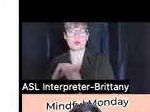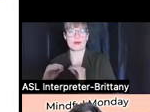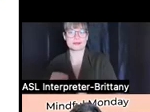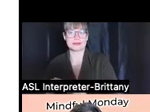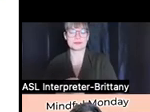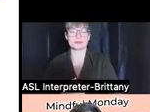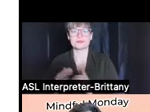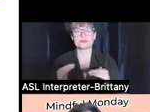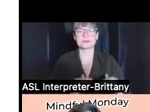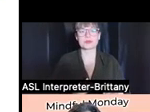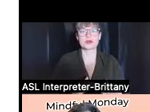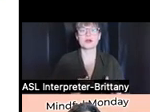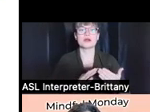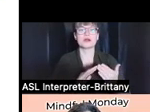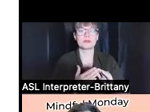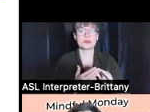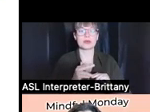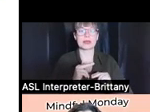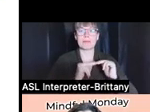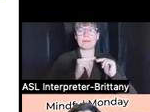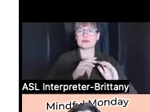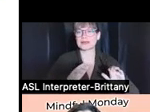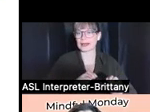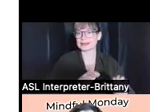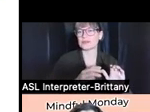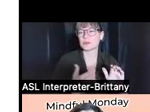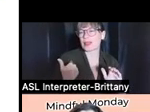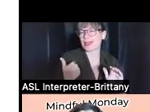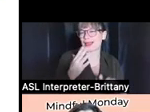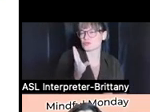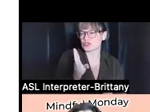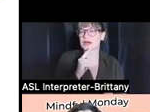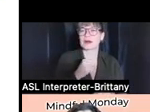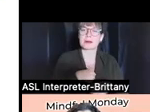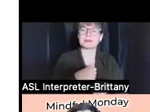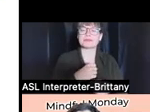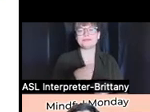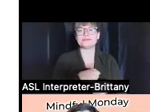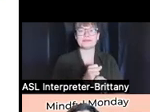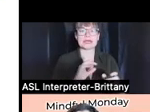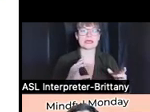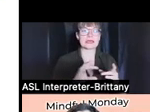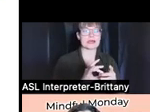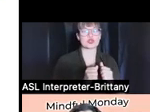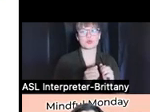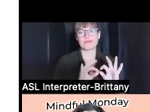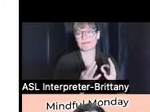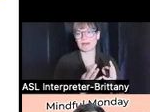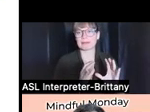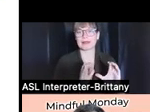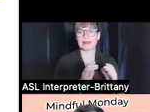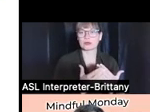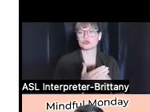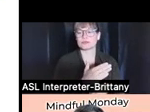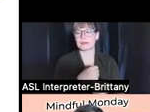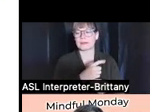building activities, which we covered in our last presentation, about really building community with our families, building community in the classroom so that our students are